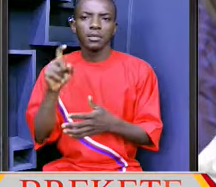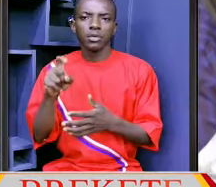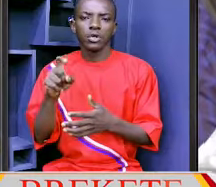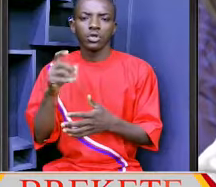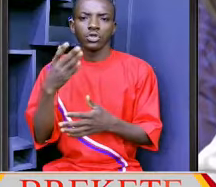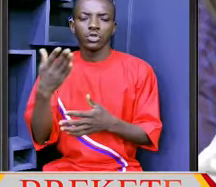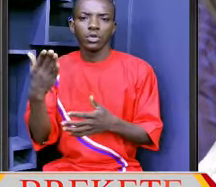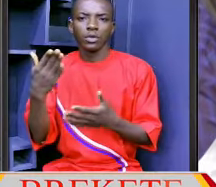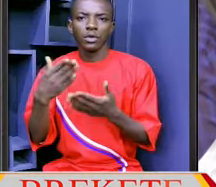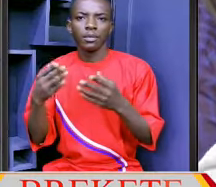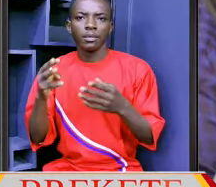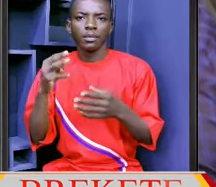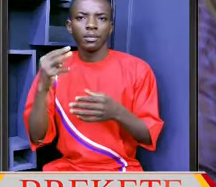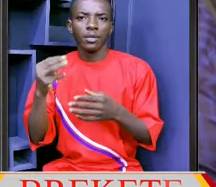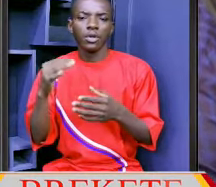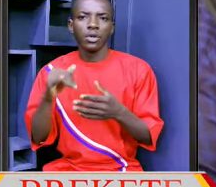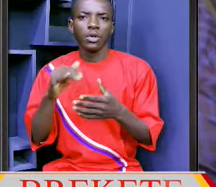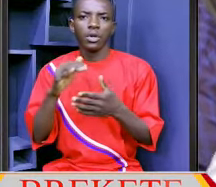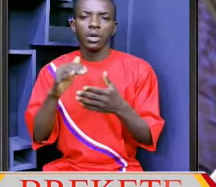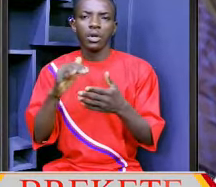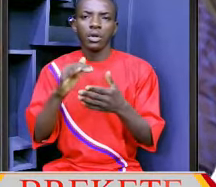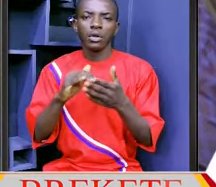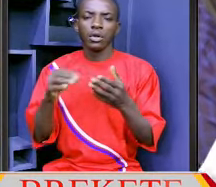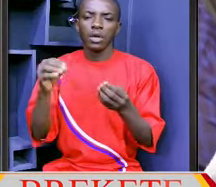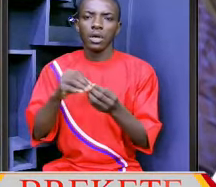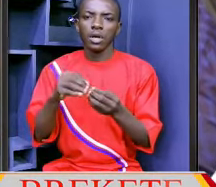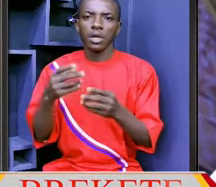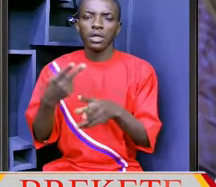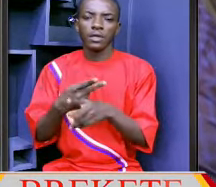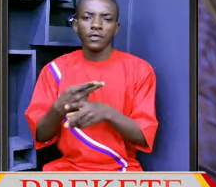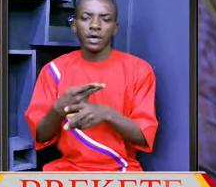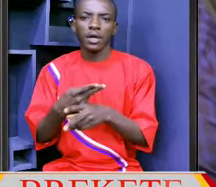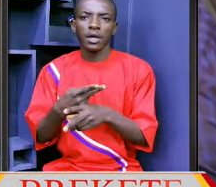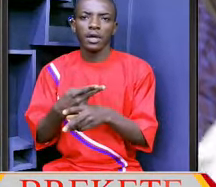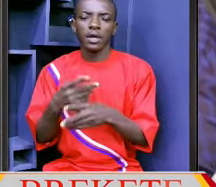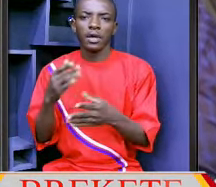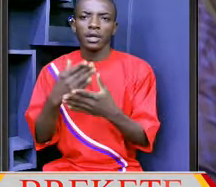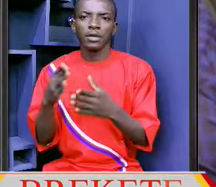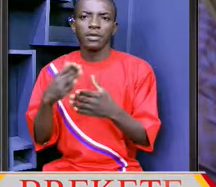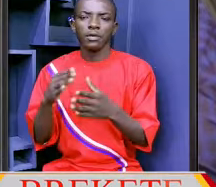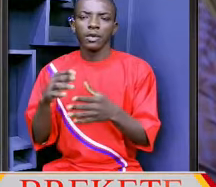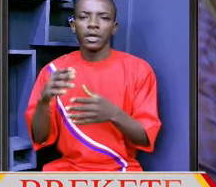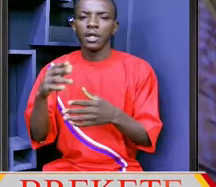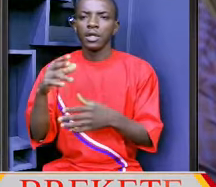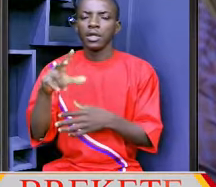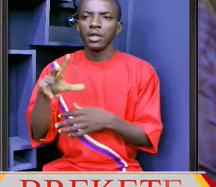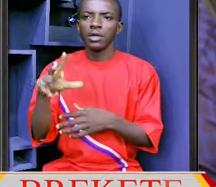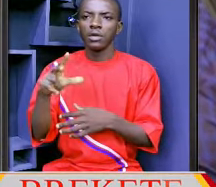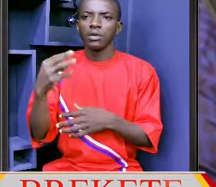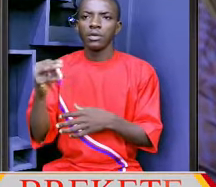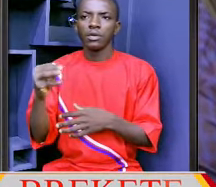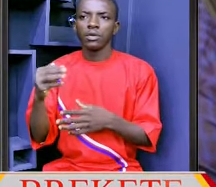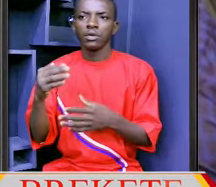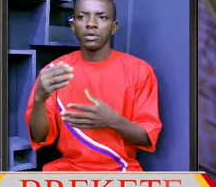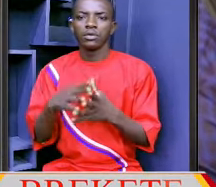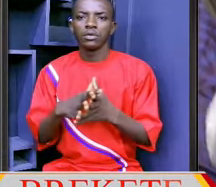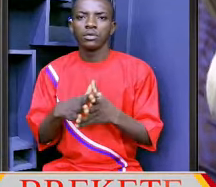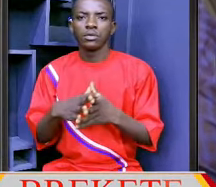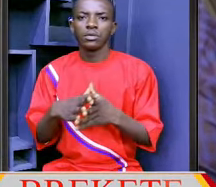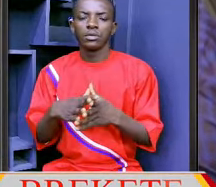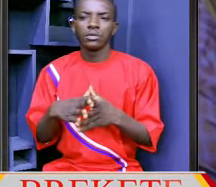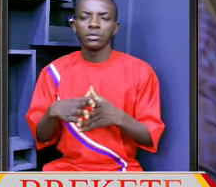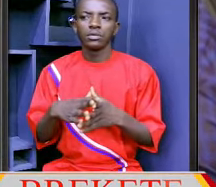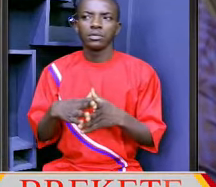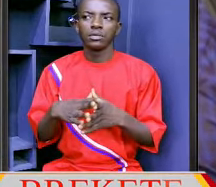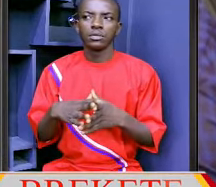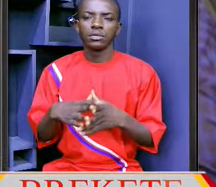where they allege, say they add, divide by 300 million Nigerians. They say now 200 and something million will be.